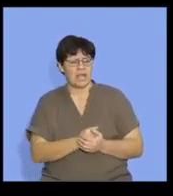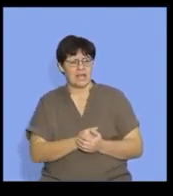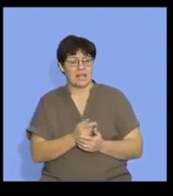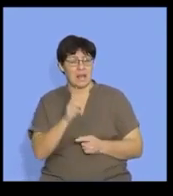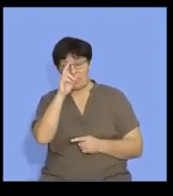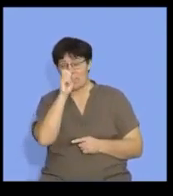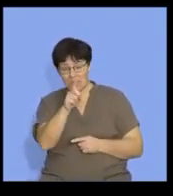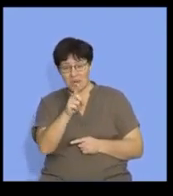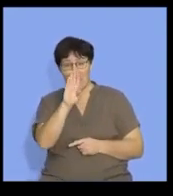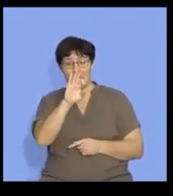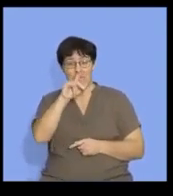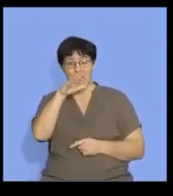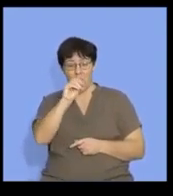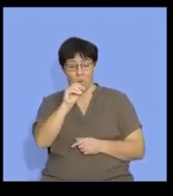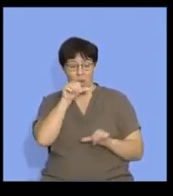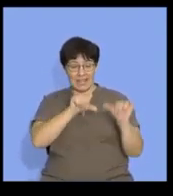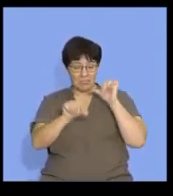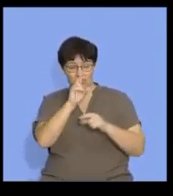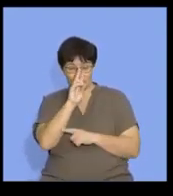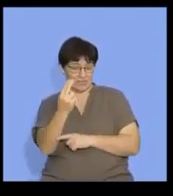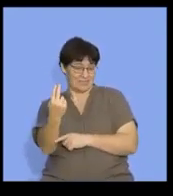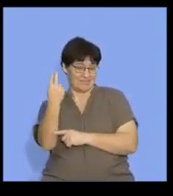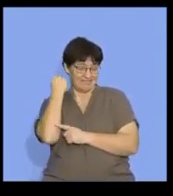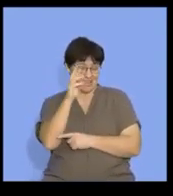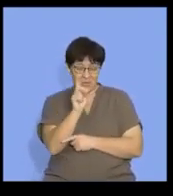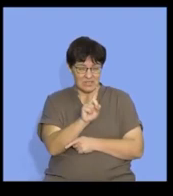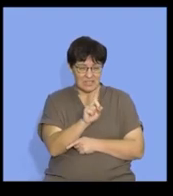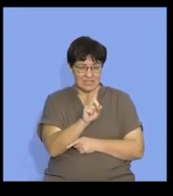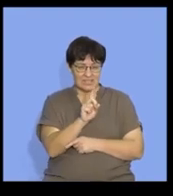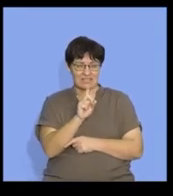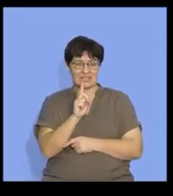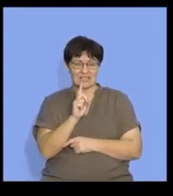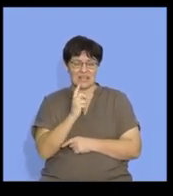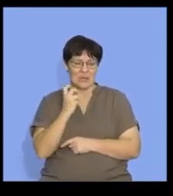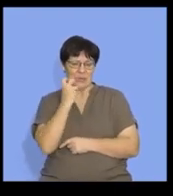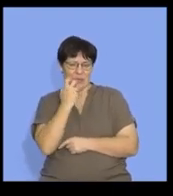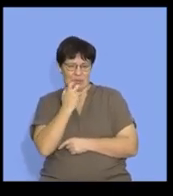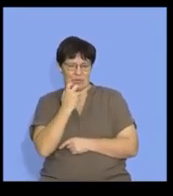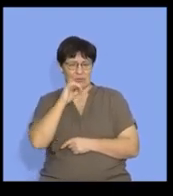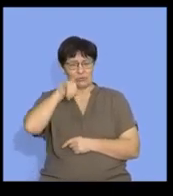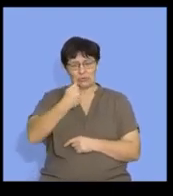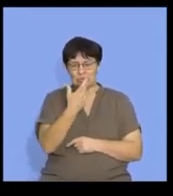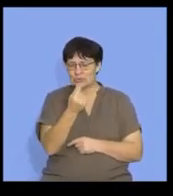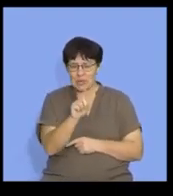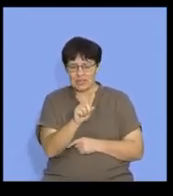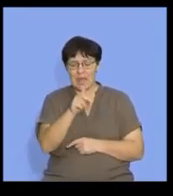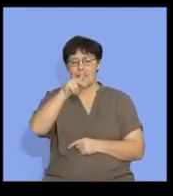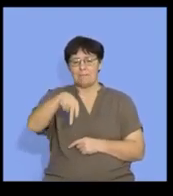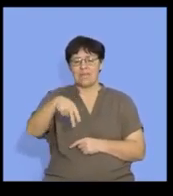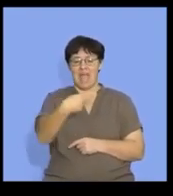did biochemistry. What does lemon juice do? It changes the